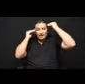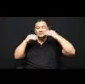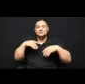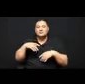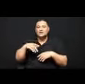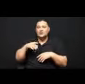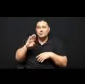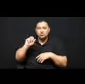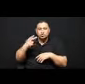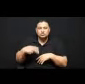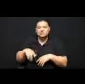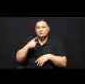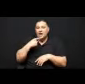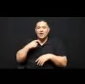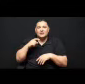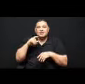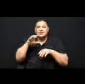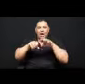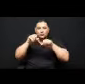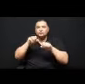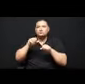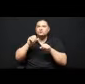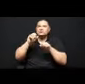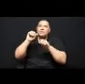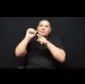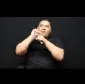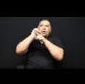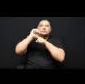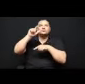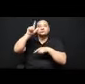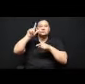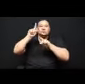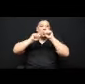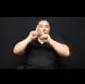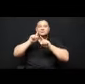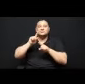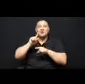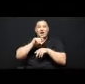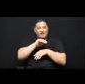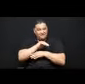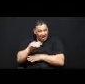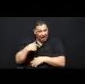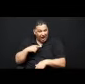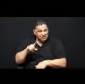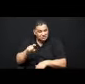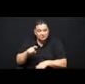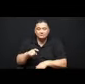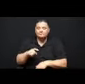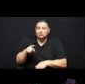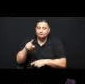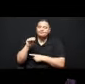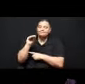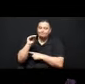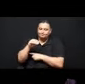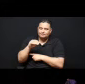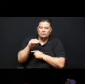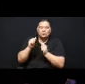stars. Every night, I ask, and she nods without looking up.